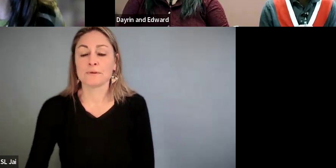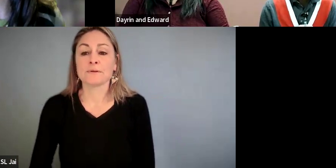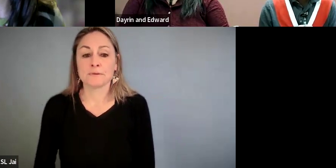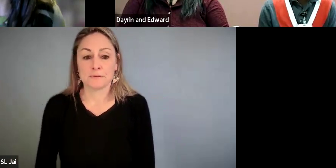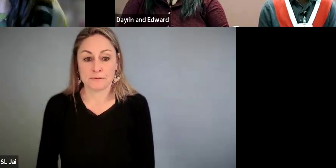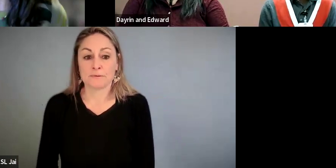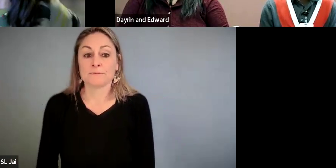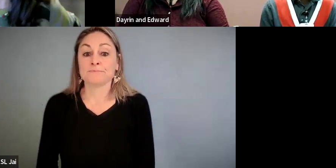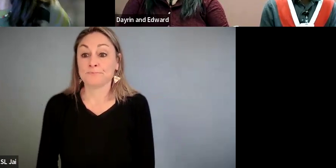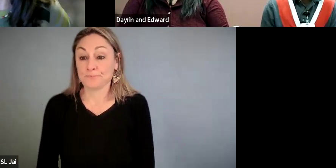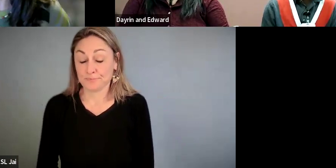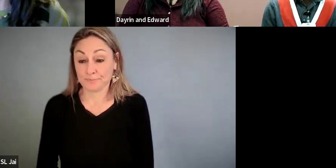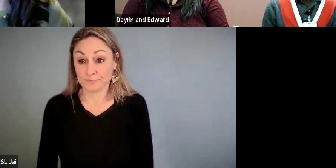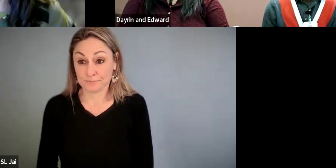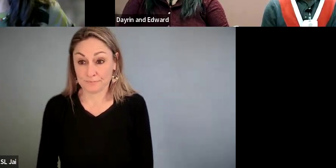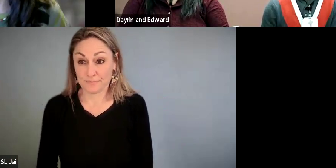That's all right.